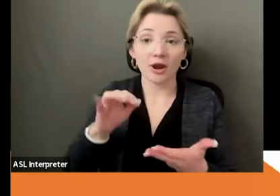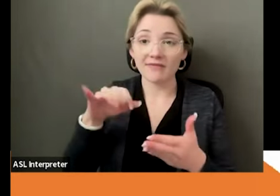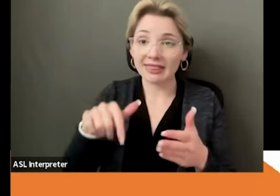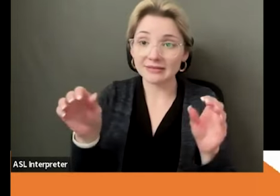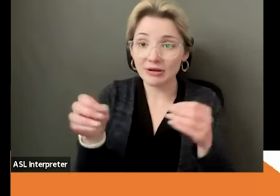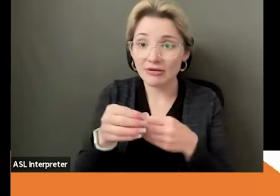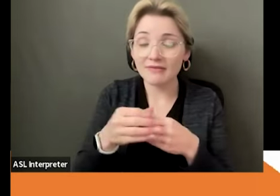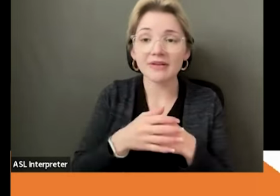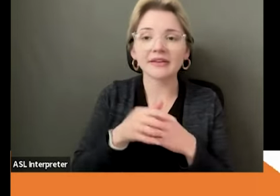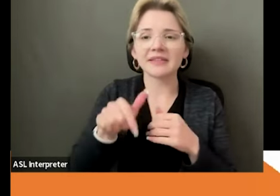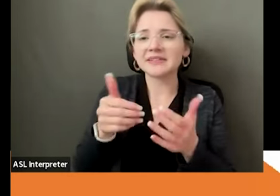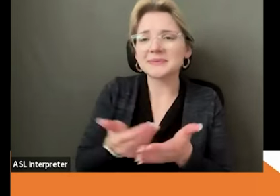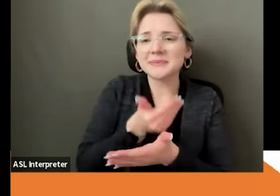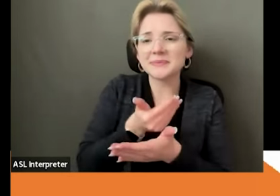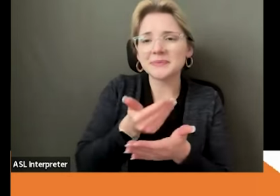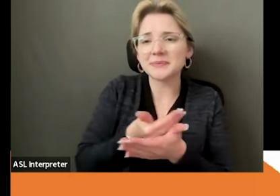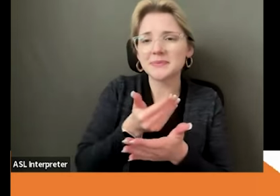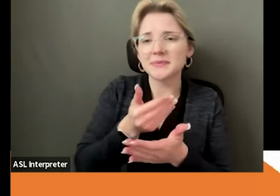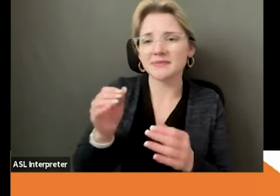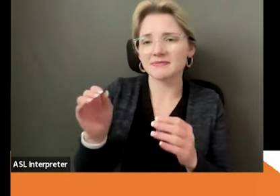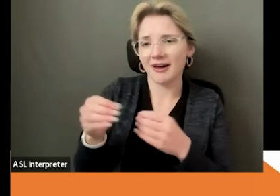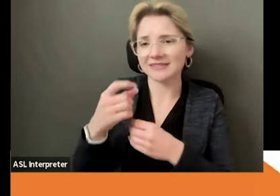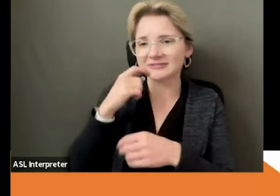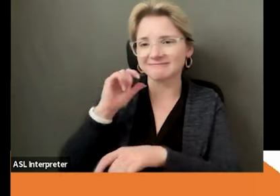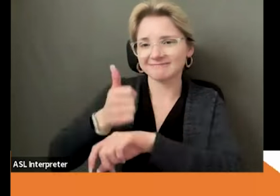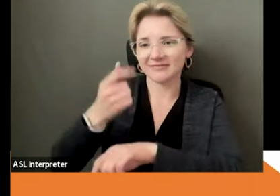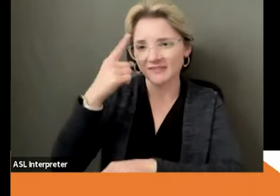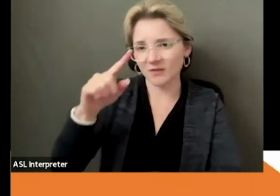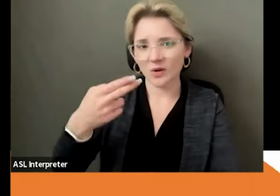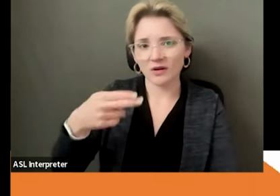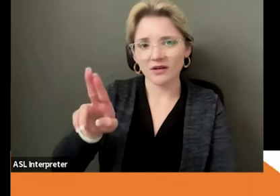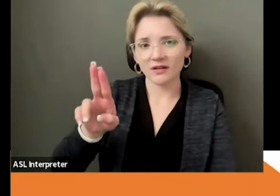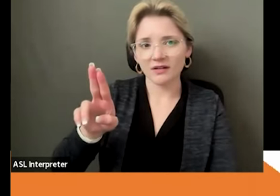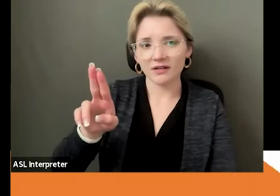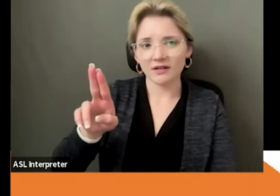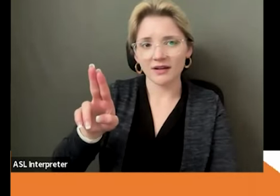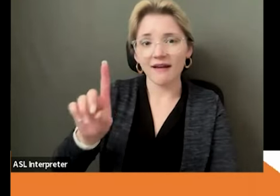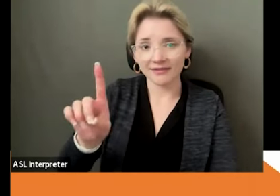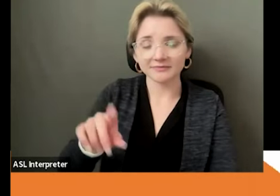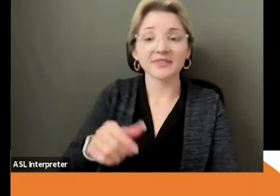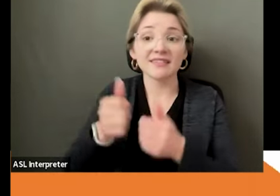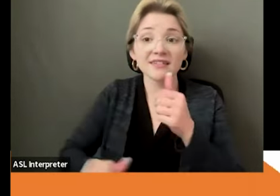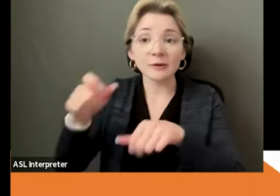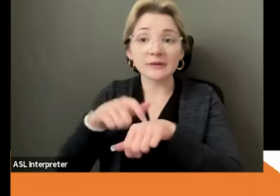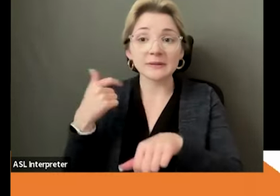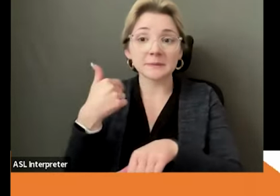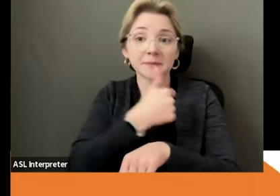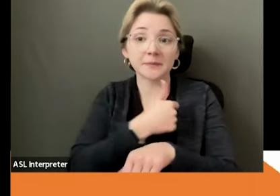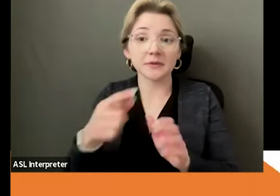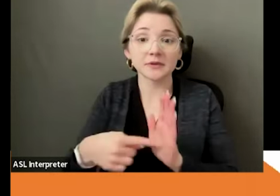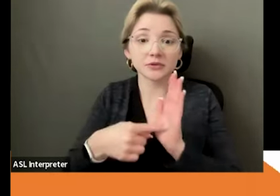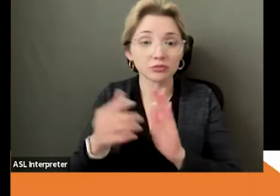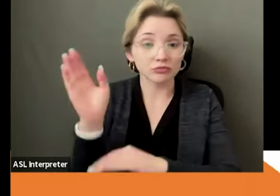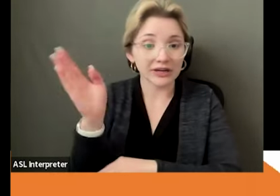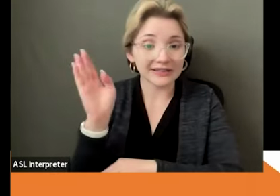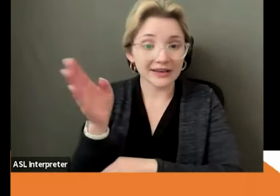is a brand new office in HUD. And so every time we do a presentation or we are talking to folks, we want to share our office